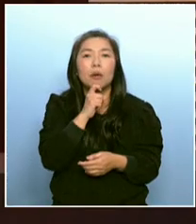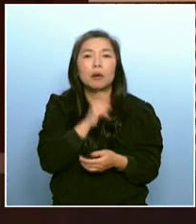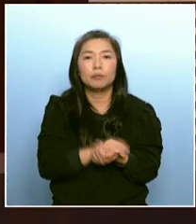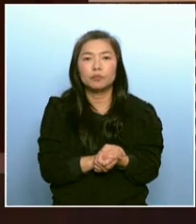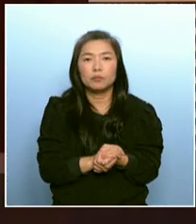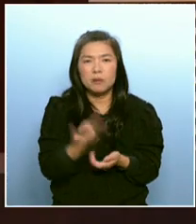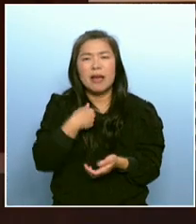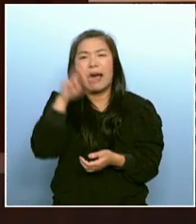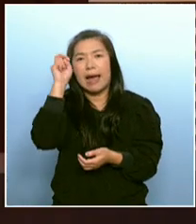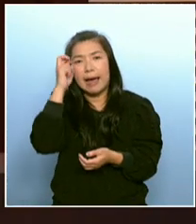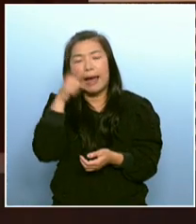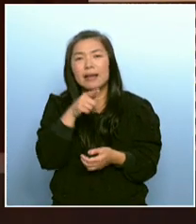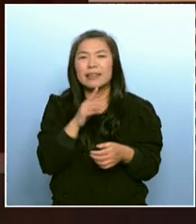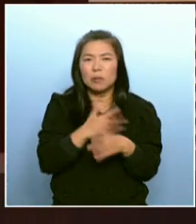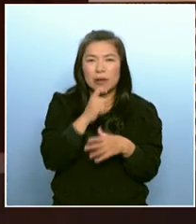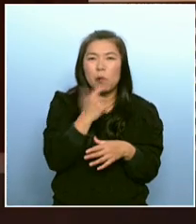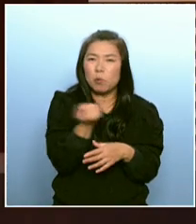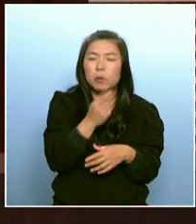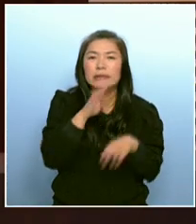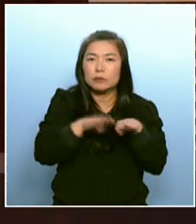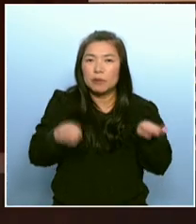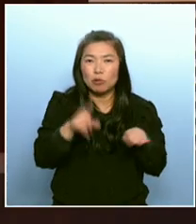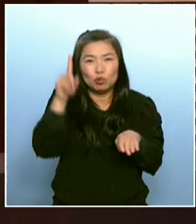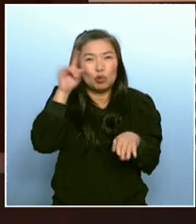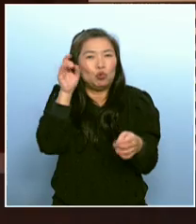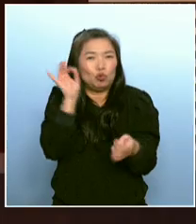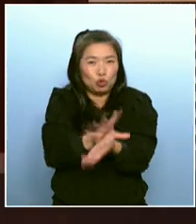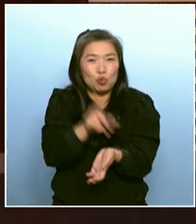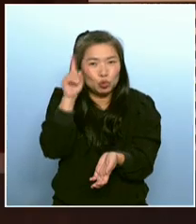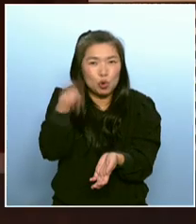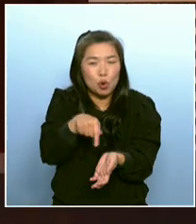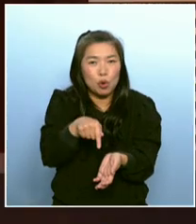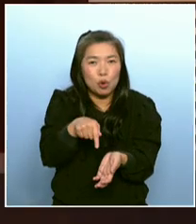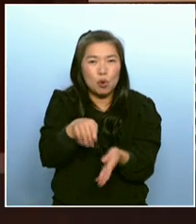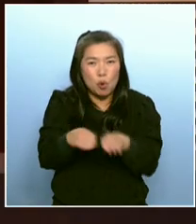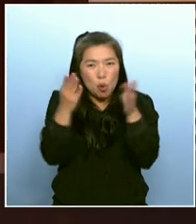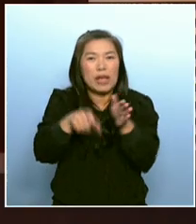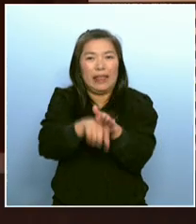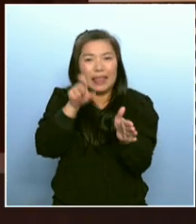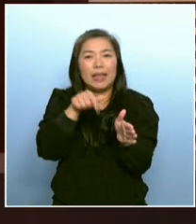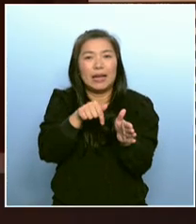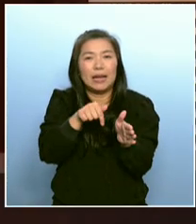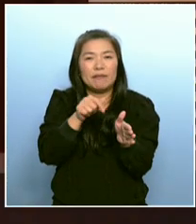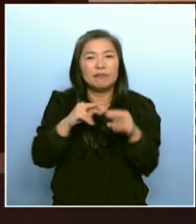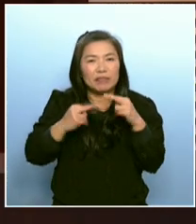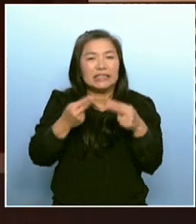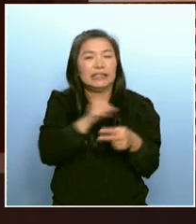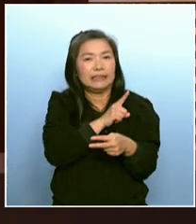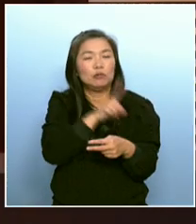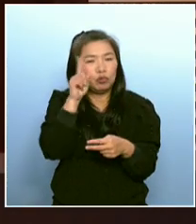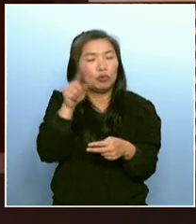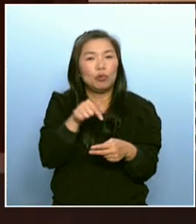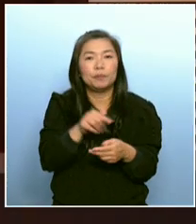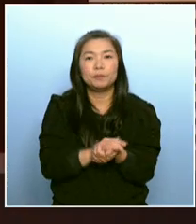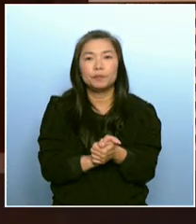the 14th batch in 2024, we revised the requirements. This is because